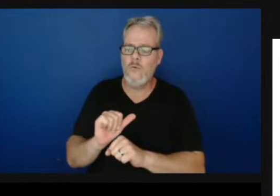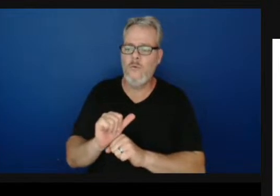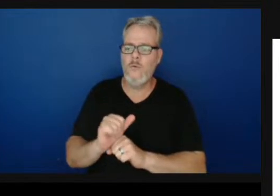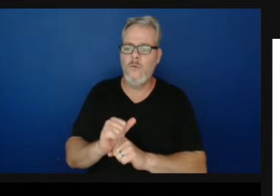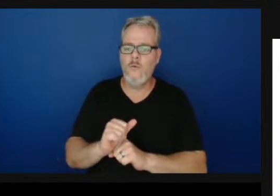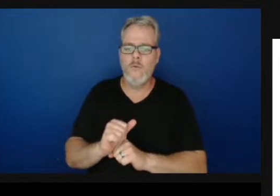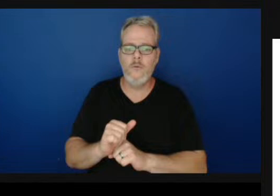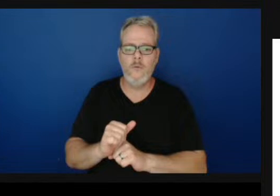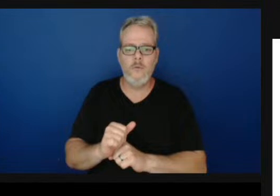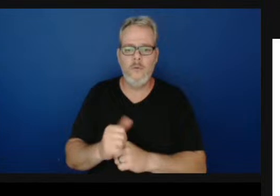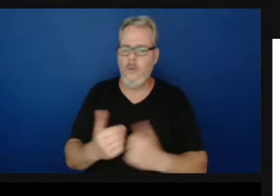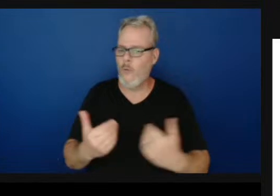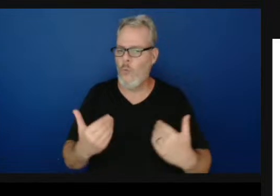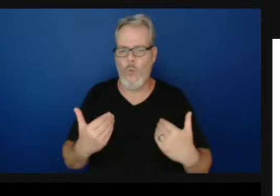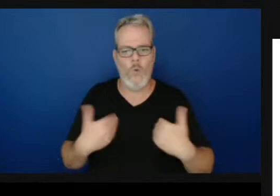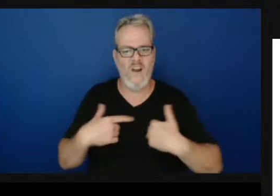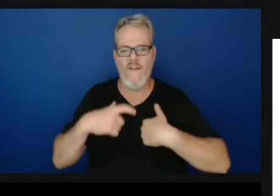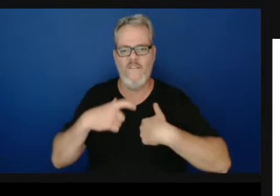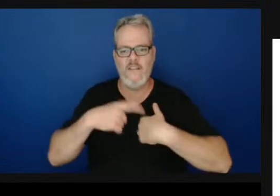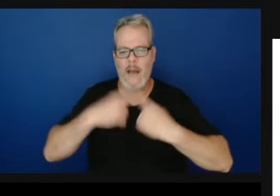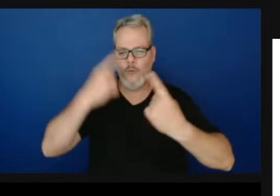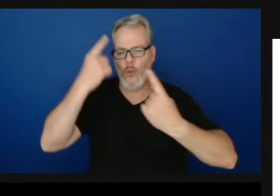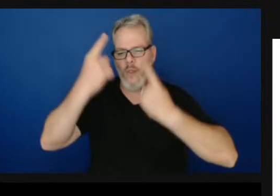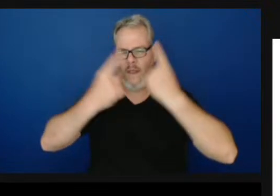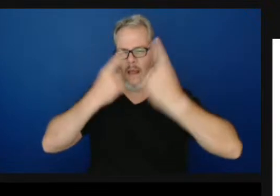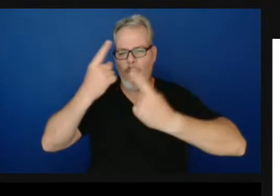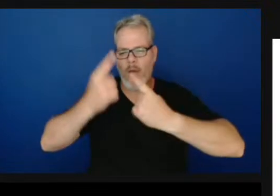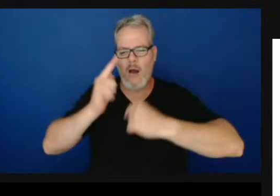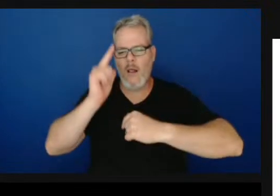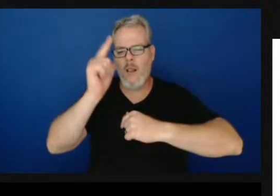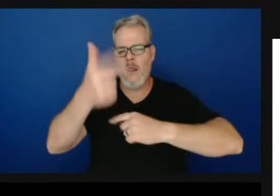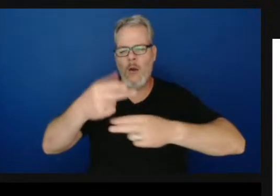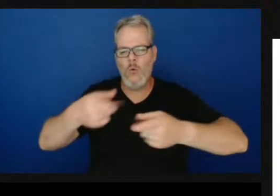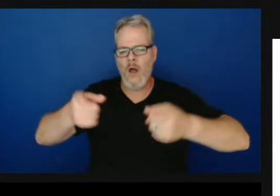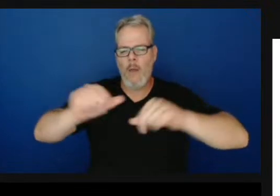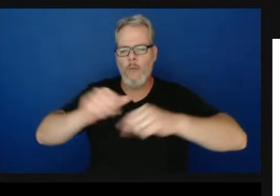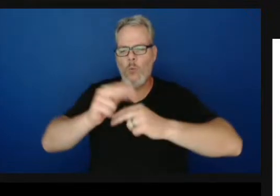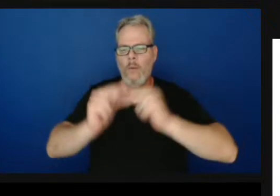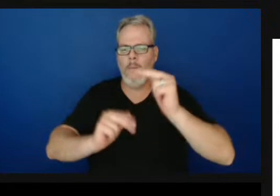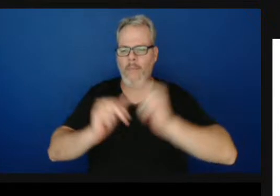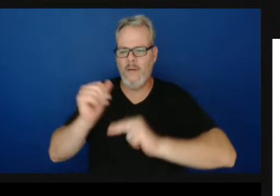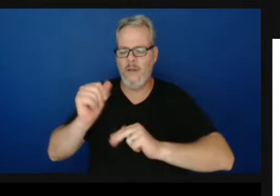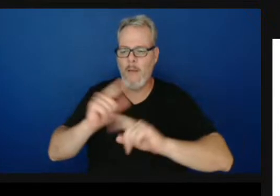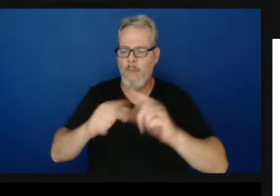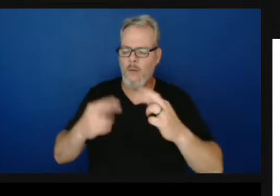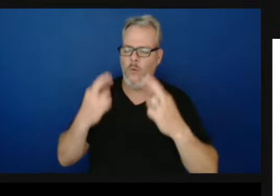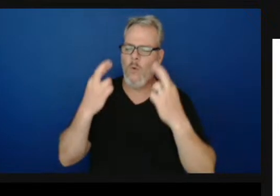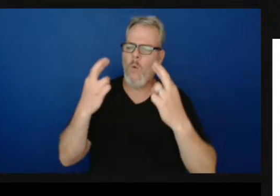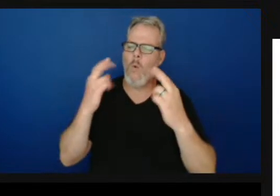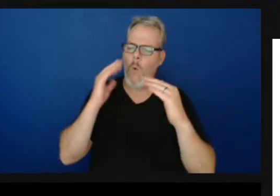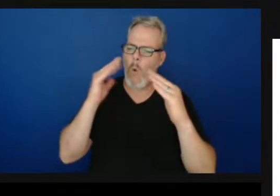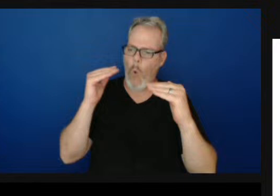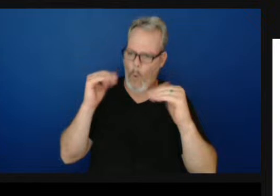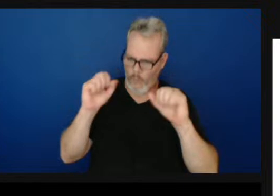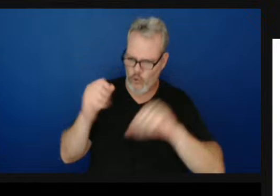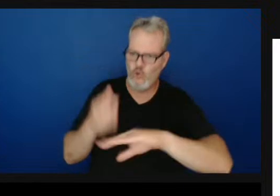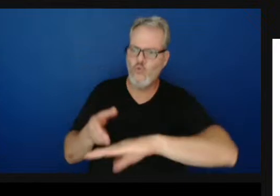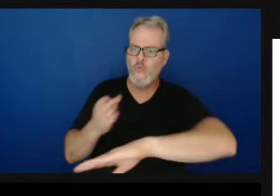We didn't have time to ponder the fate of our building, although we harbored hope that it could be repaired.